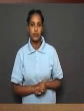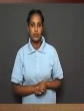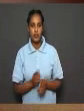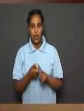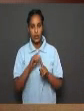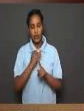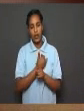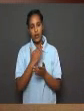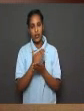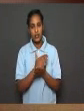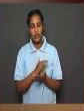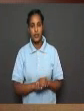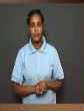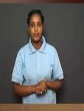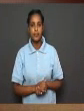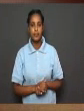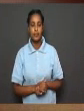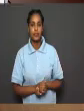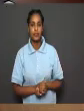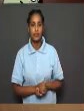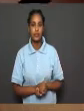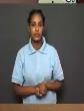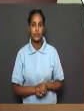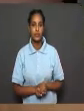Let's get back to our lesson.